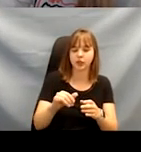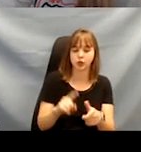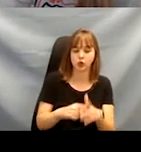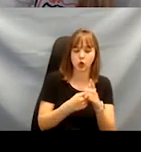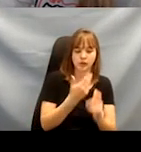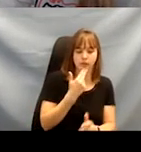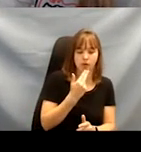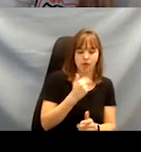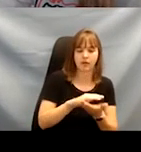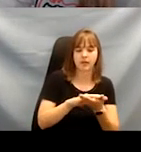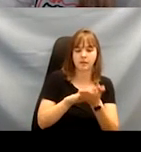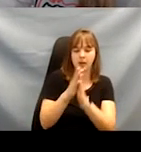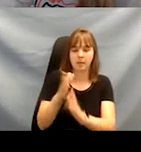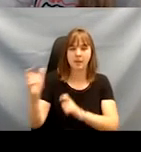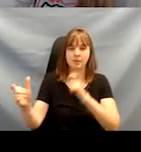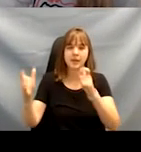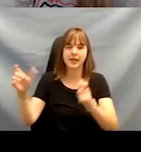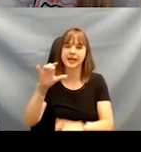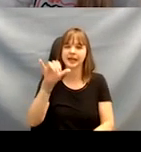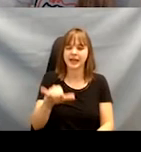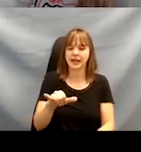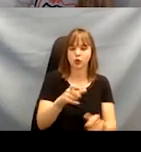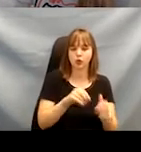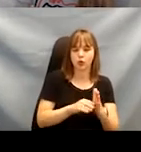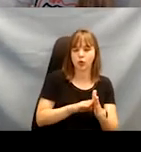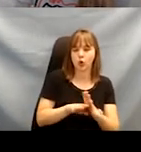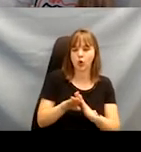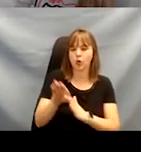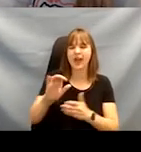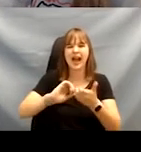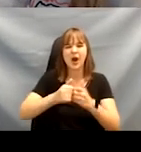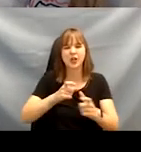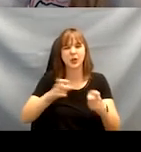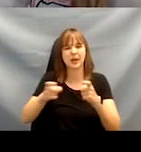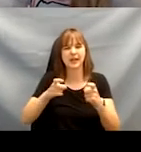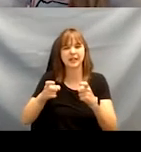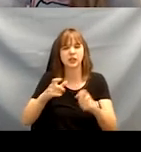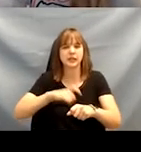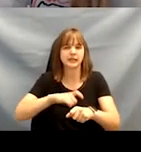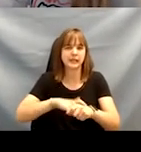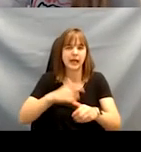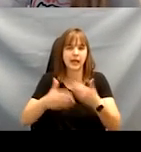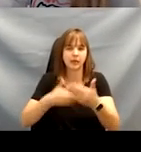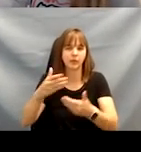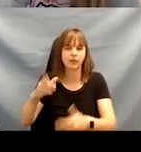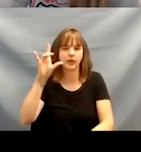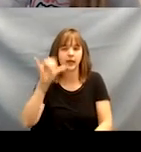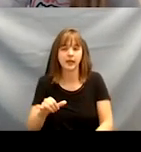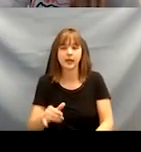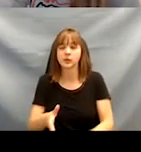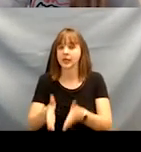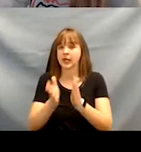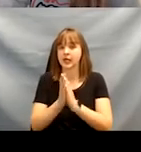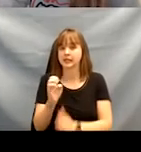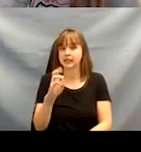business evolving and really managing the scale that you see for your businesses? And I'm going to start with Emma first